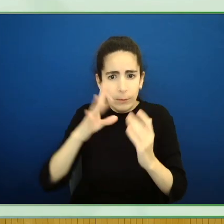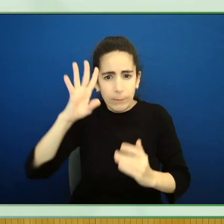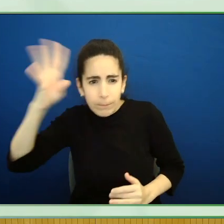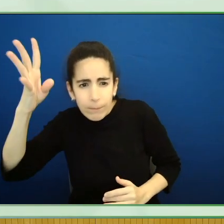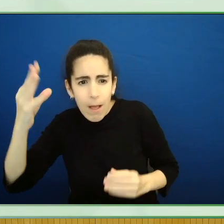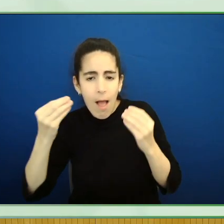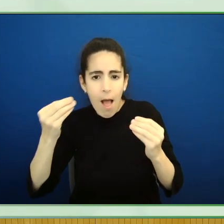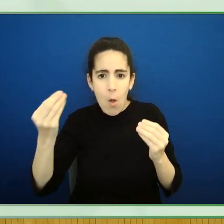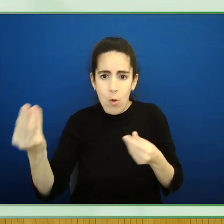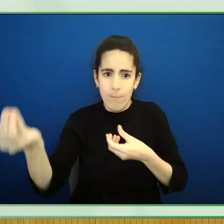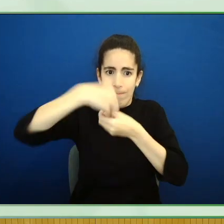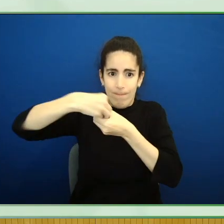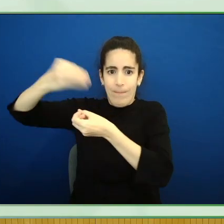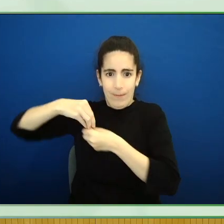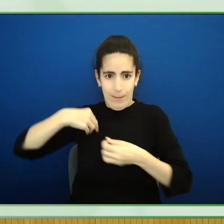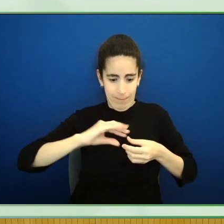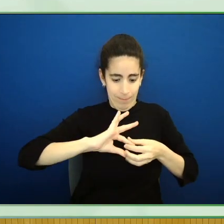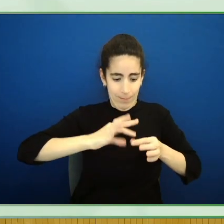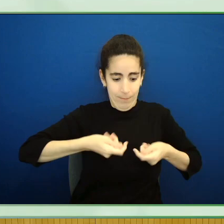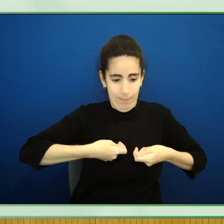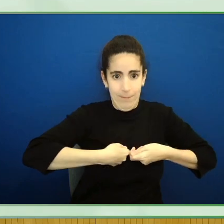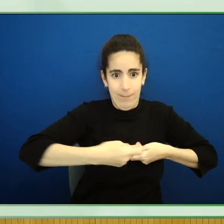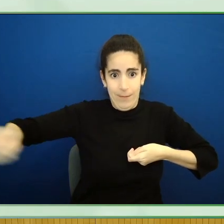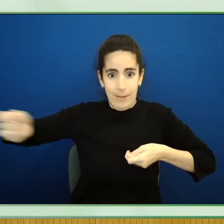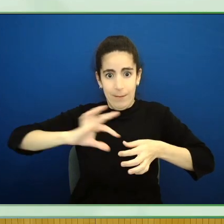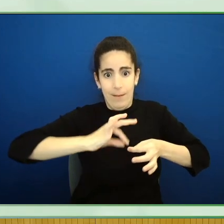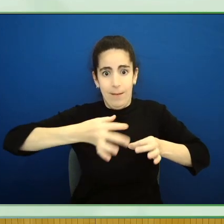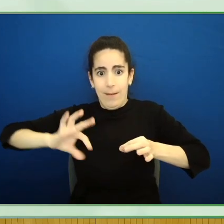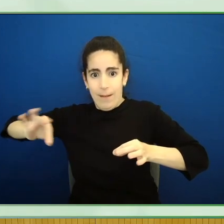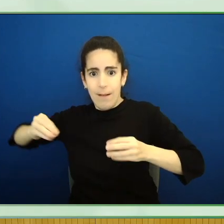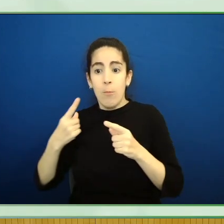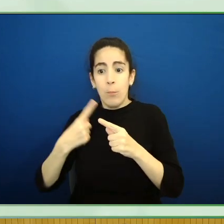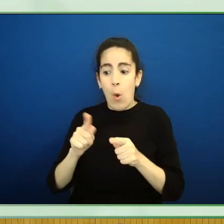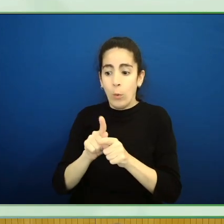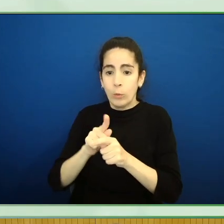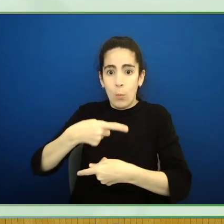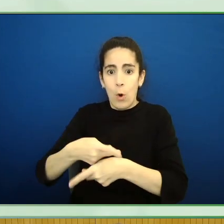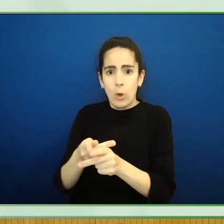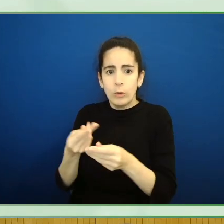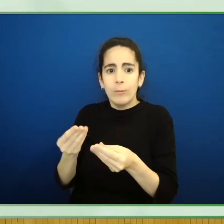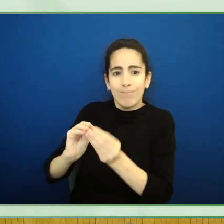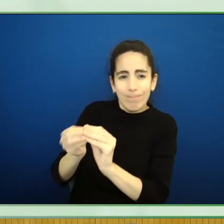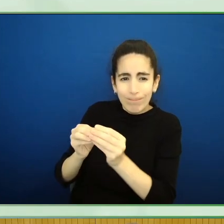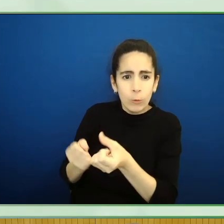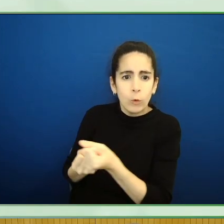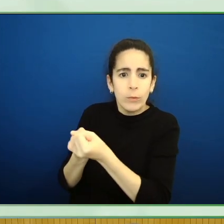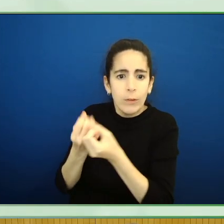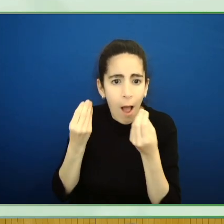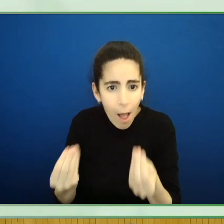support, helping clinicians to do better with complex cases. And then we like to think about a wide catalog.